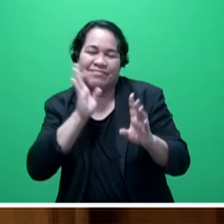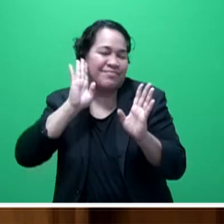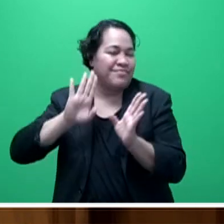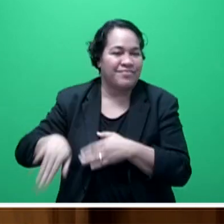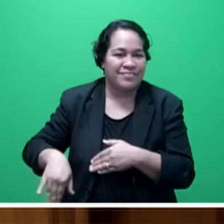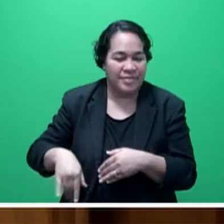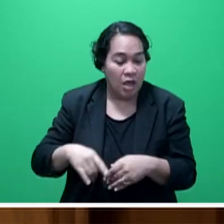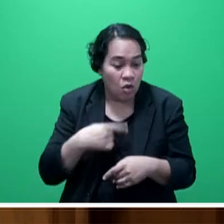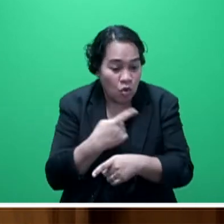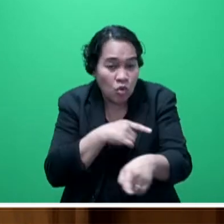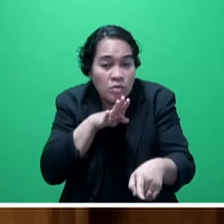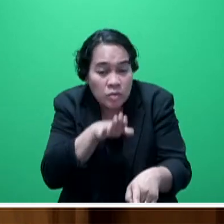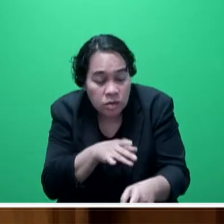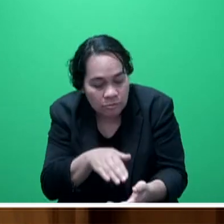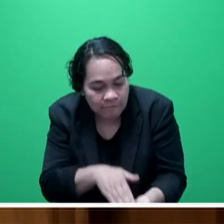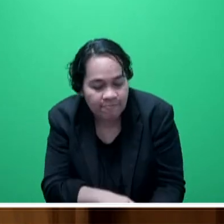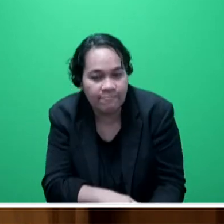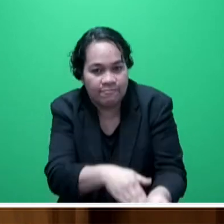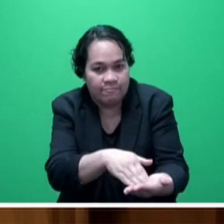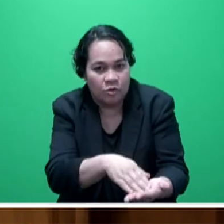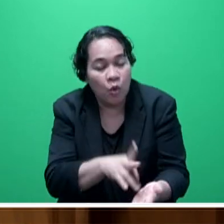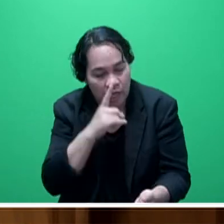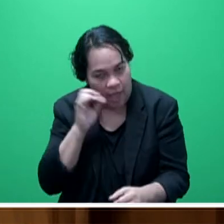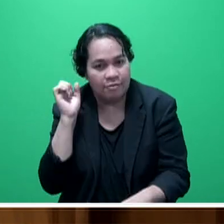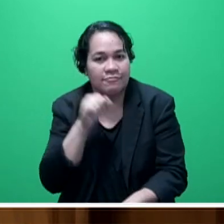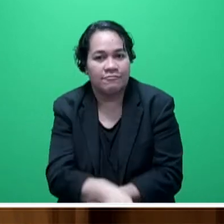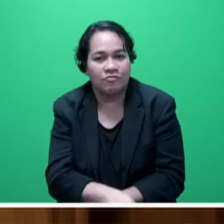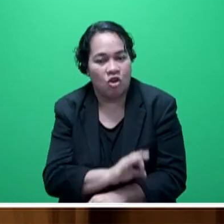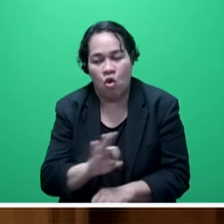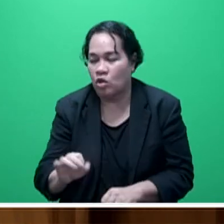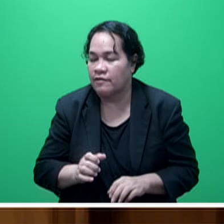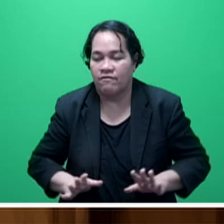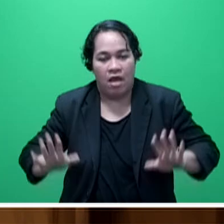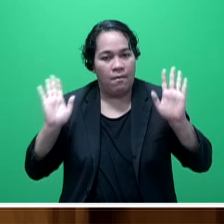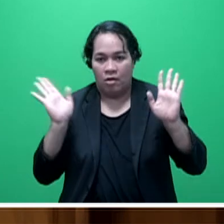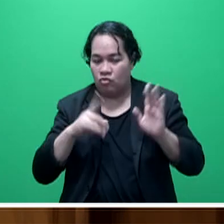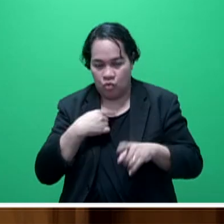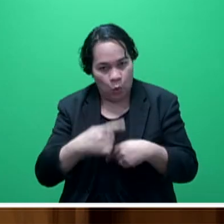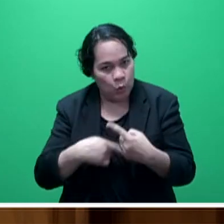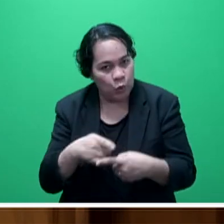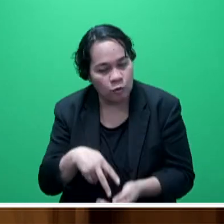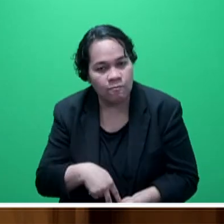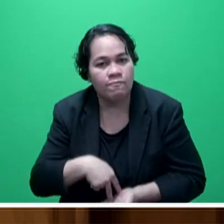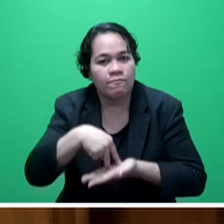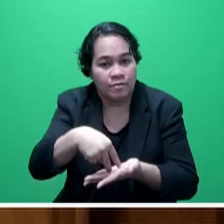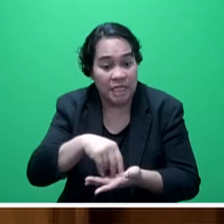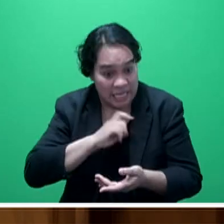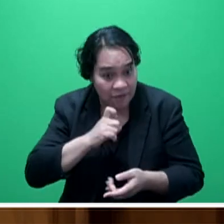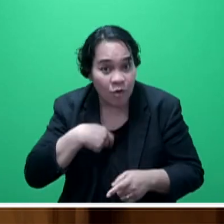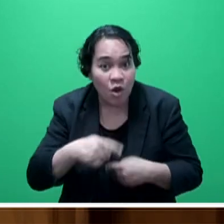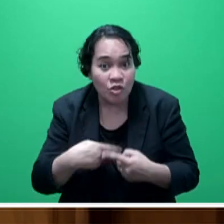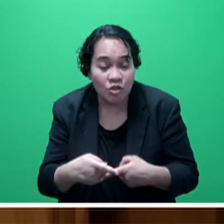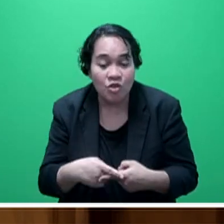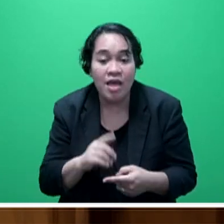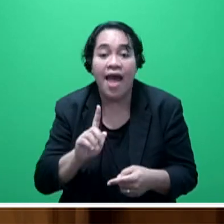downtrodden, we will overcome by never giving up. If we do these things, the next generation and